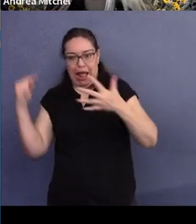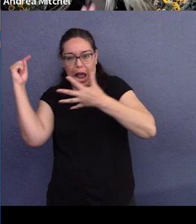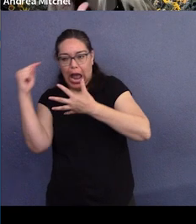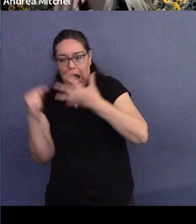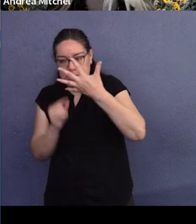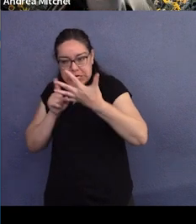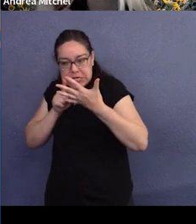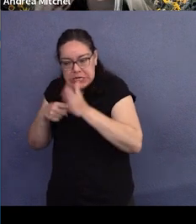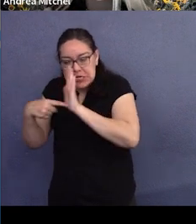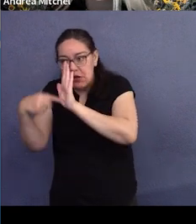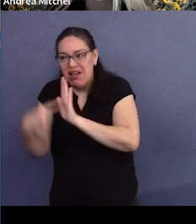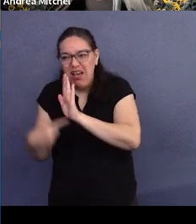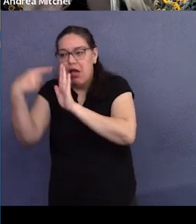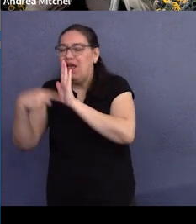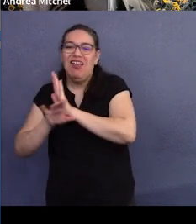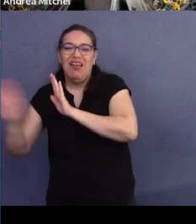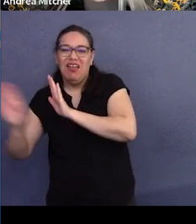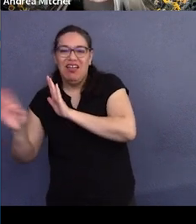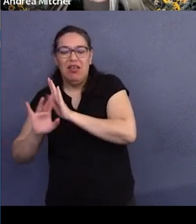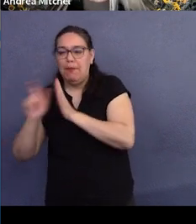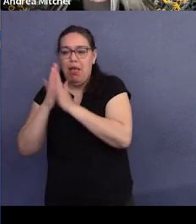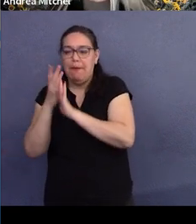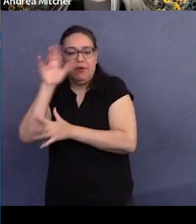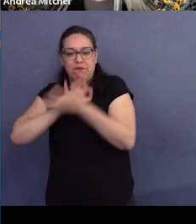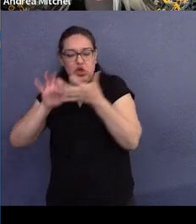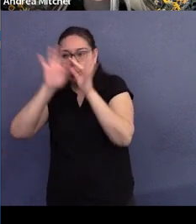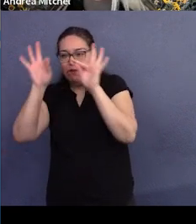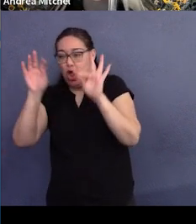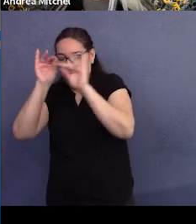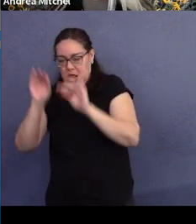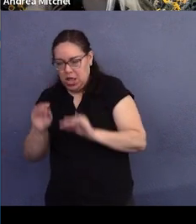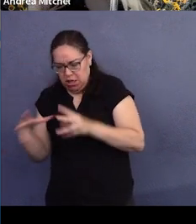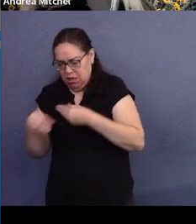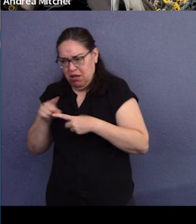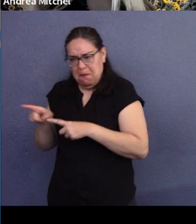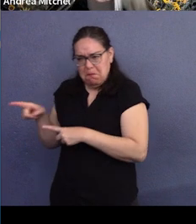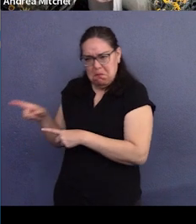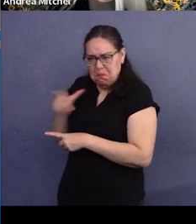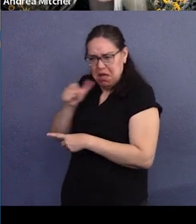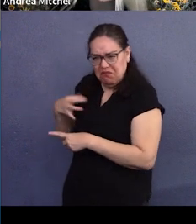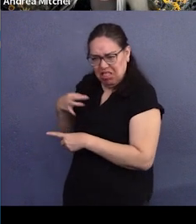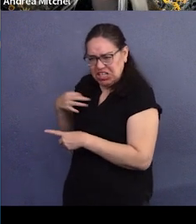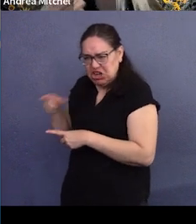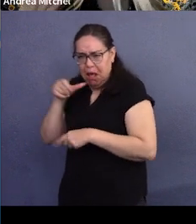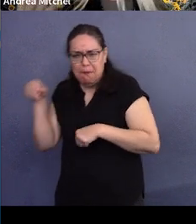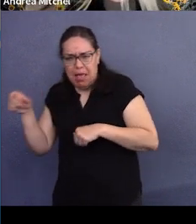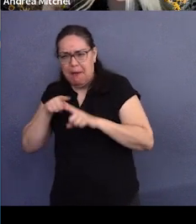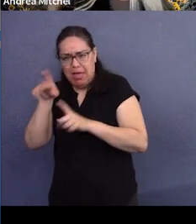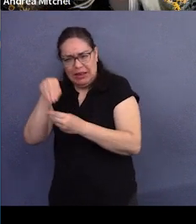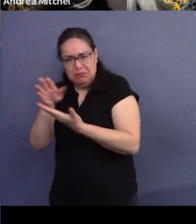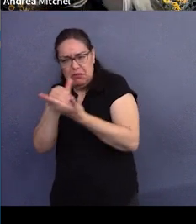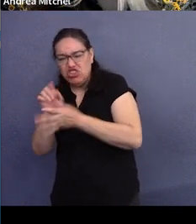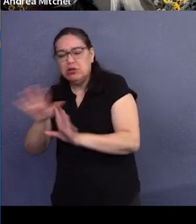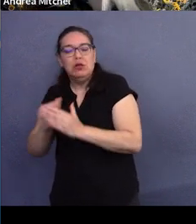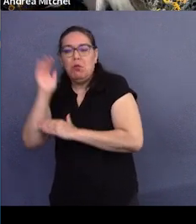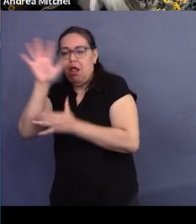form, yeah, I wouldn't put it as a line item because it would get too confusing in the form. That's right, but I would put it in the budget narrative piece, saying we